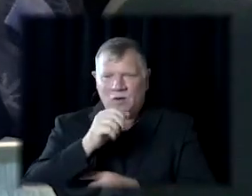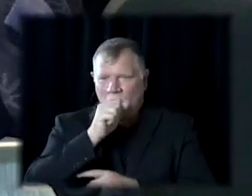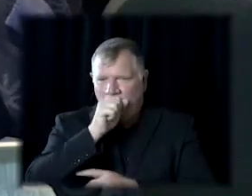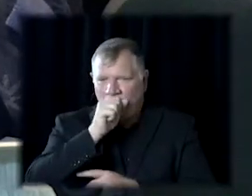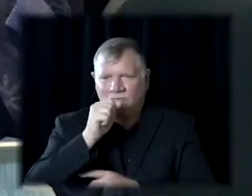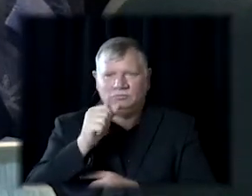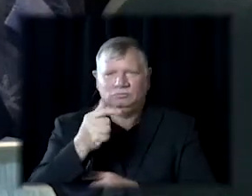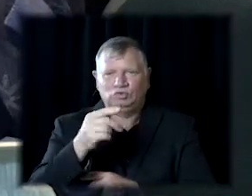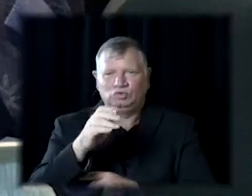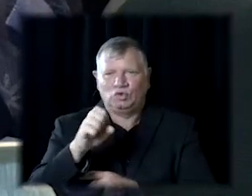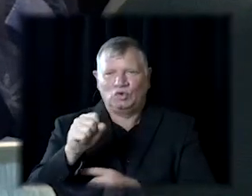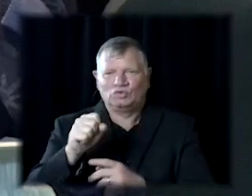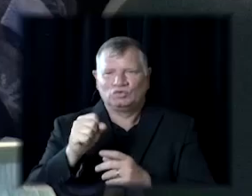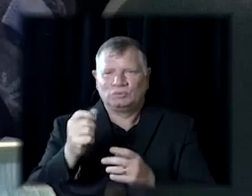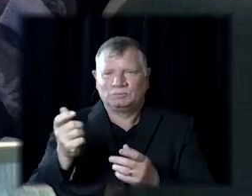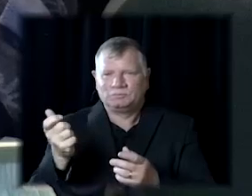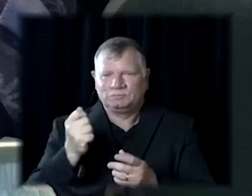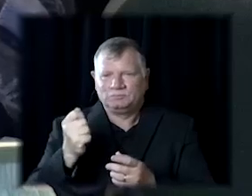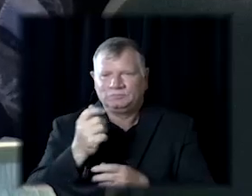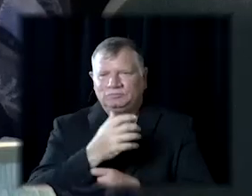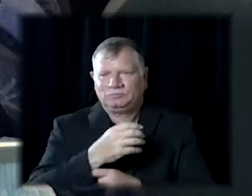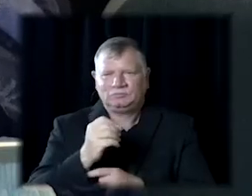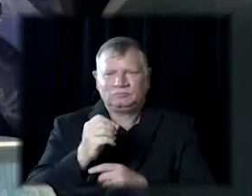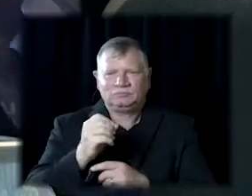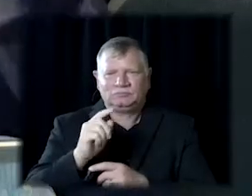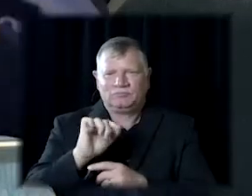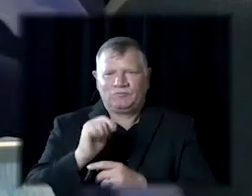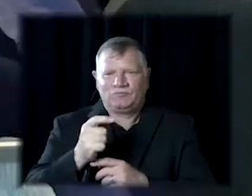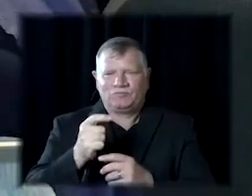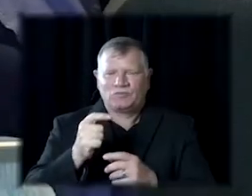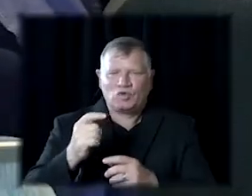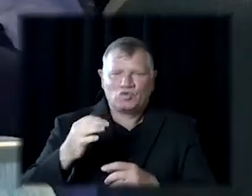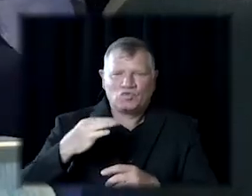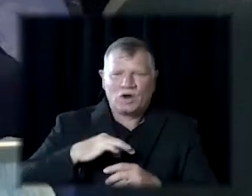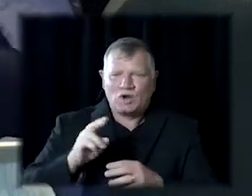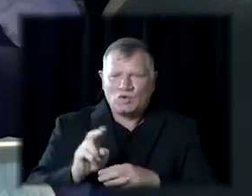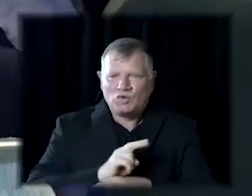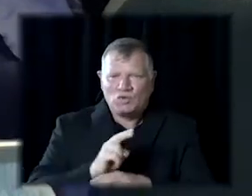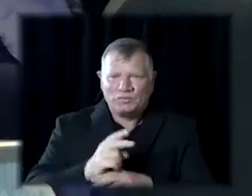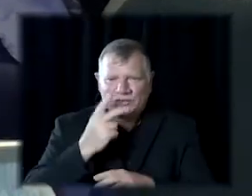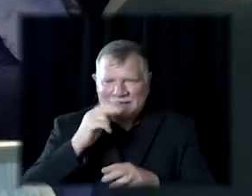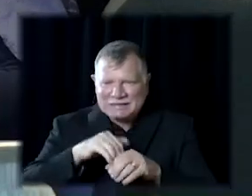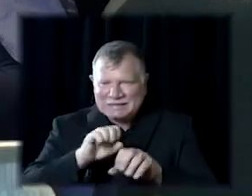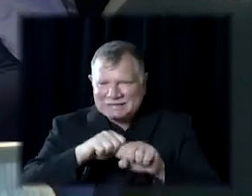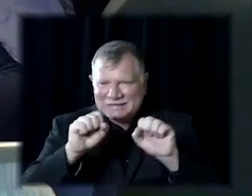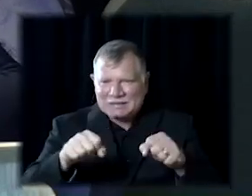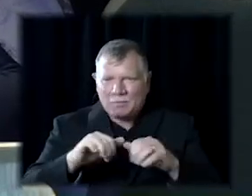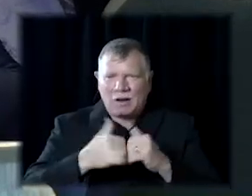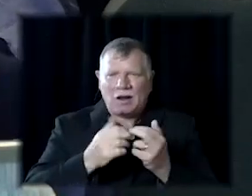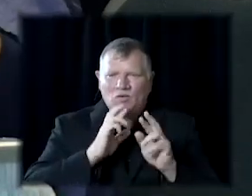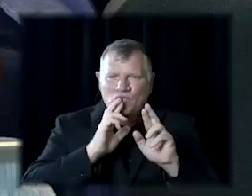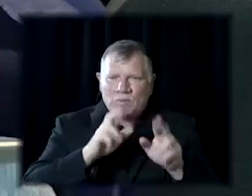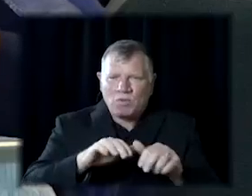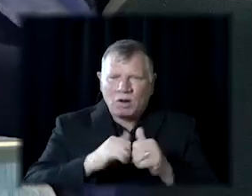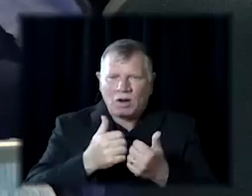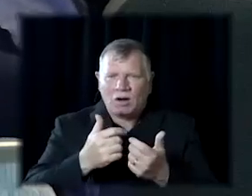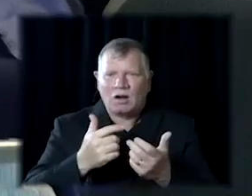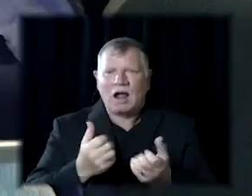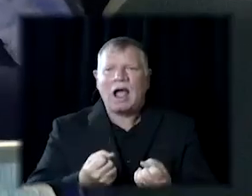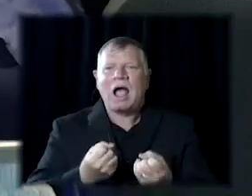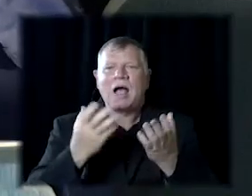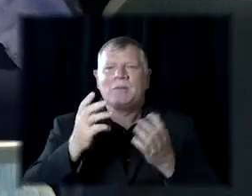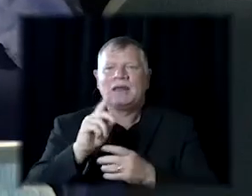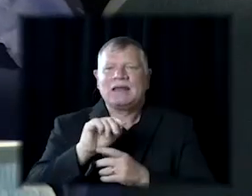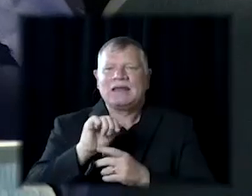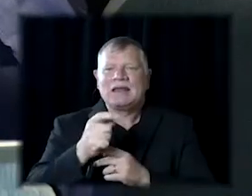see gross revenues plus tax credits utilized. So you'll be able to see in the system how, and in the reporting of the government, how many tax